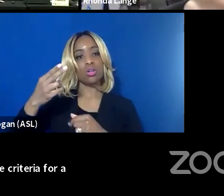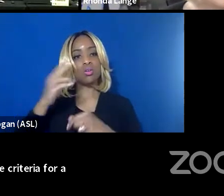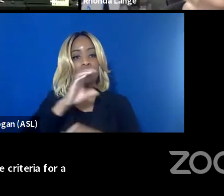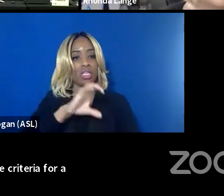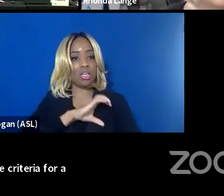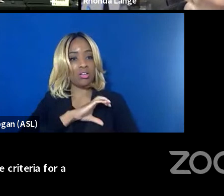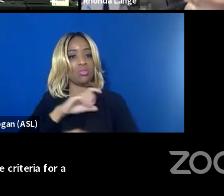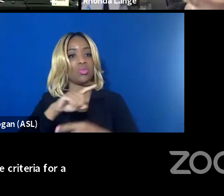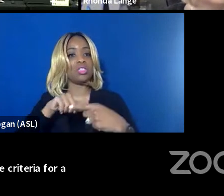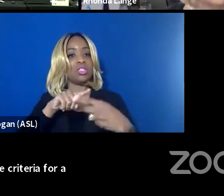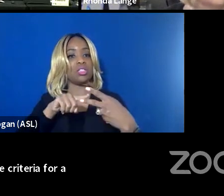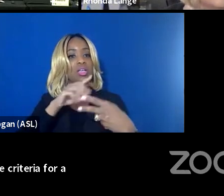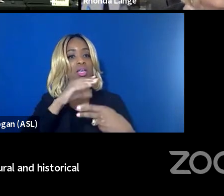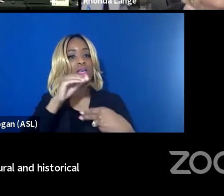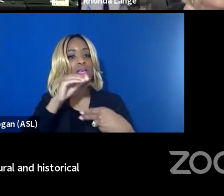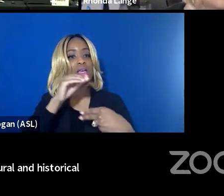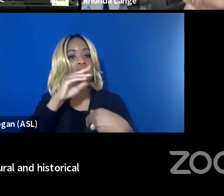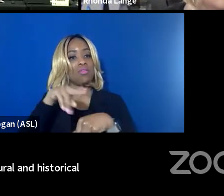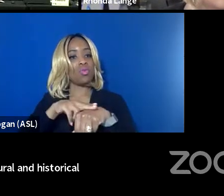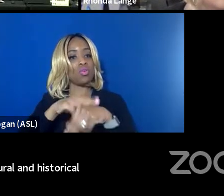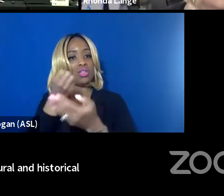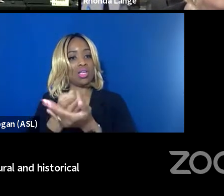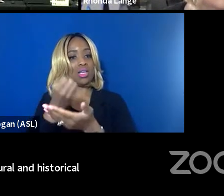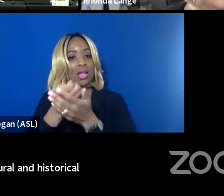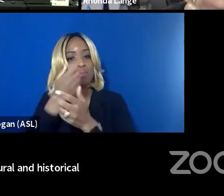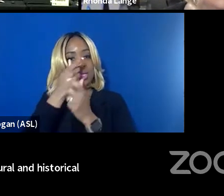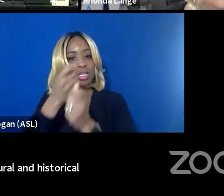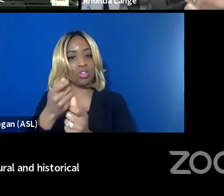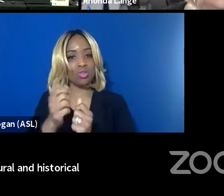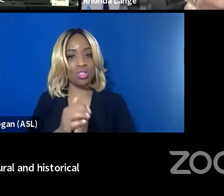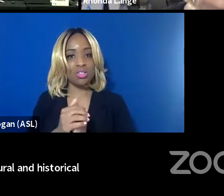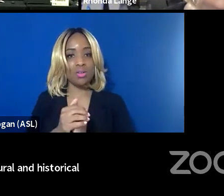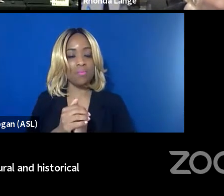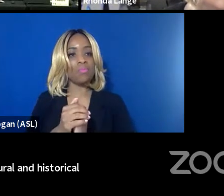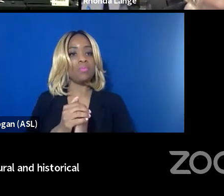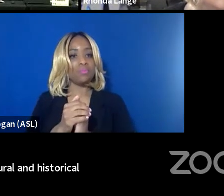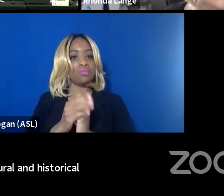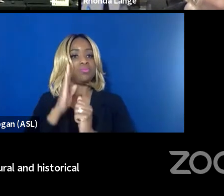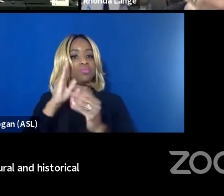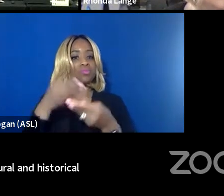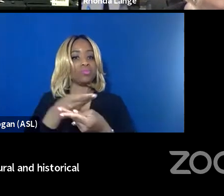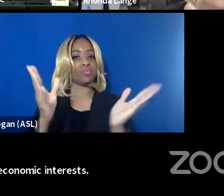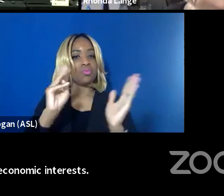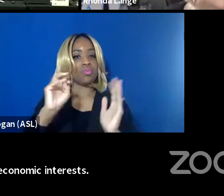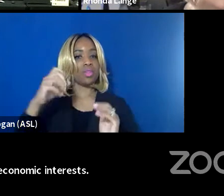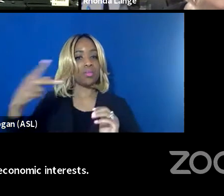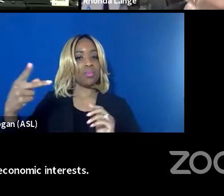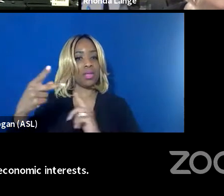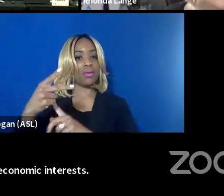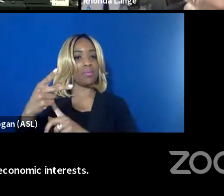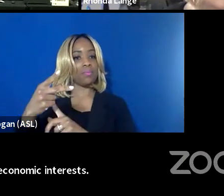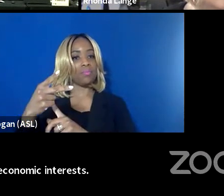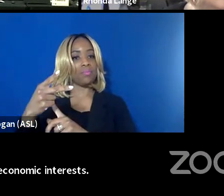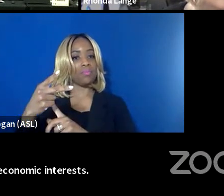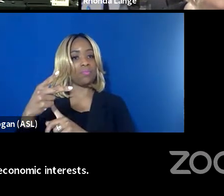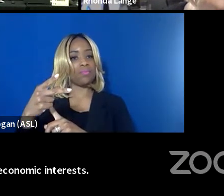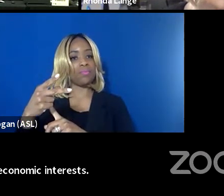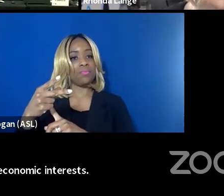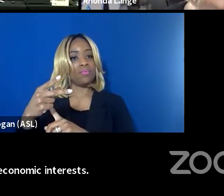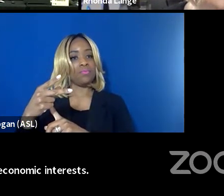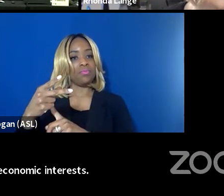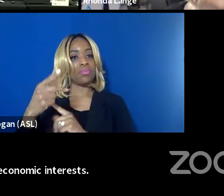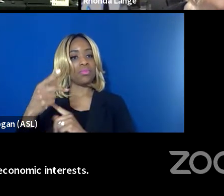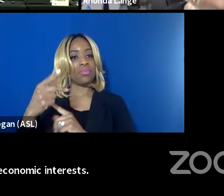characteristics, and of course, economic interests. We'll be passing out our map, which of course we call